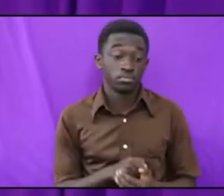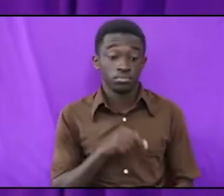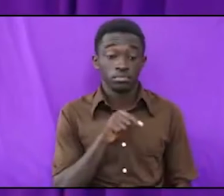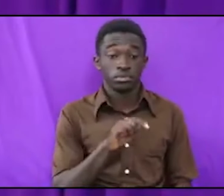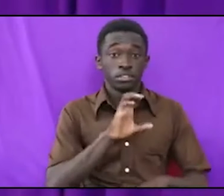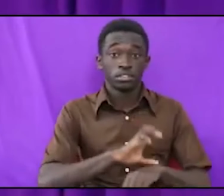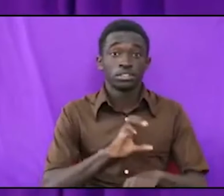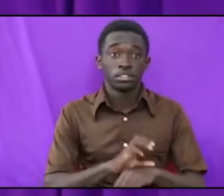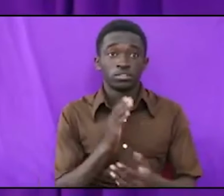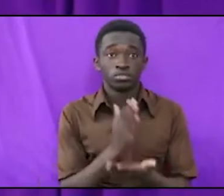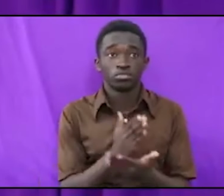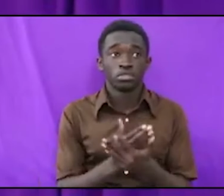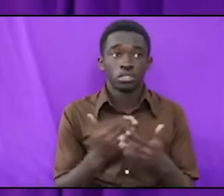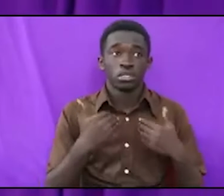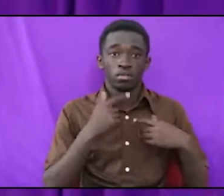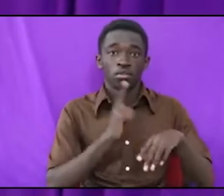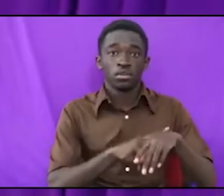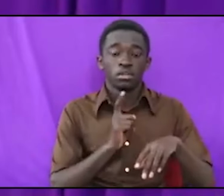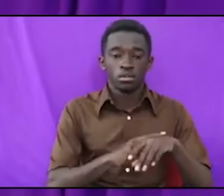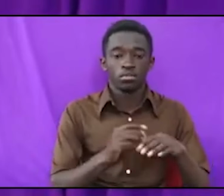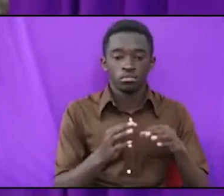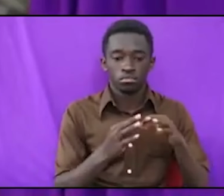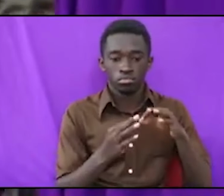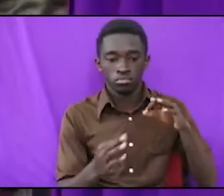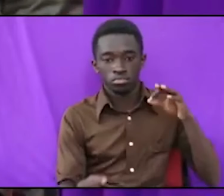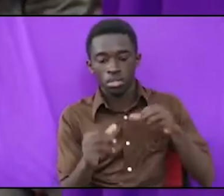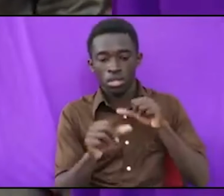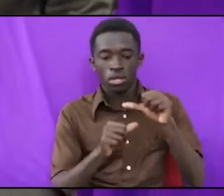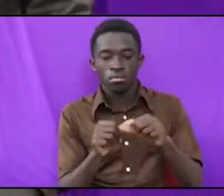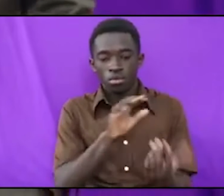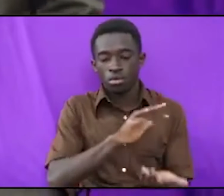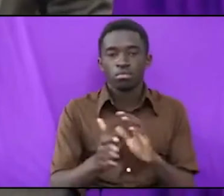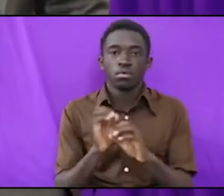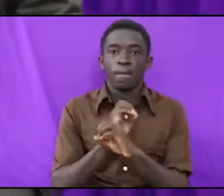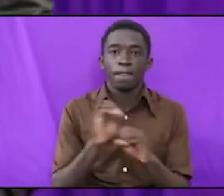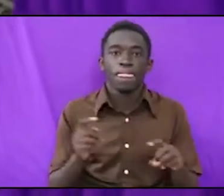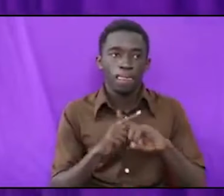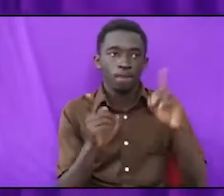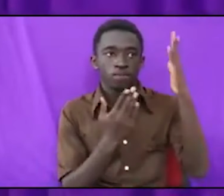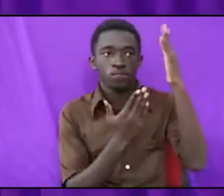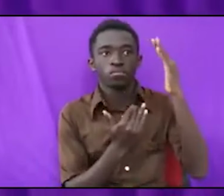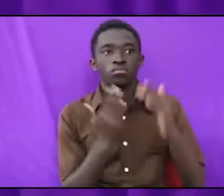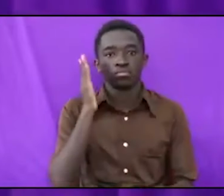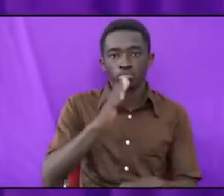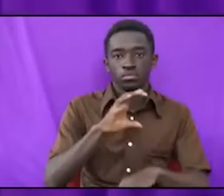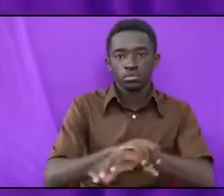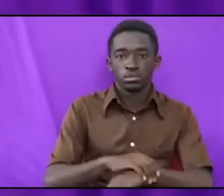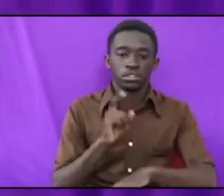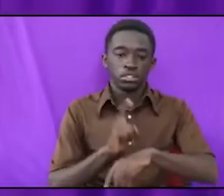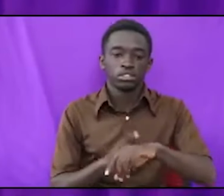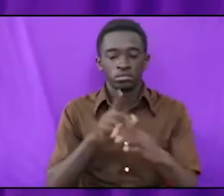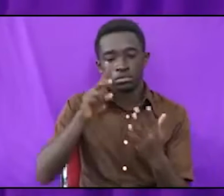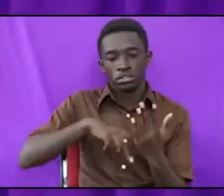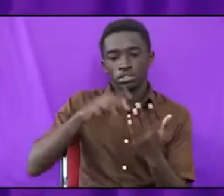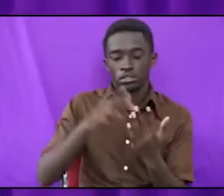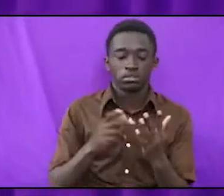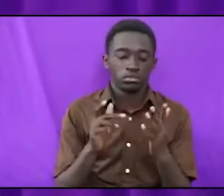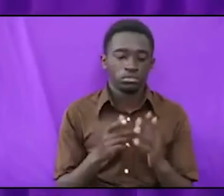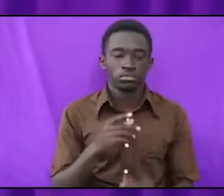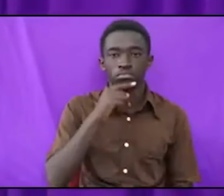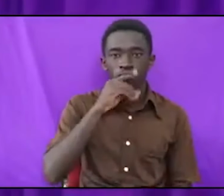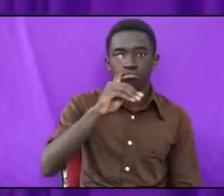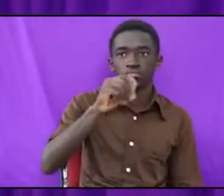book. We don't have time to go through each and every detail. But I hope you will find time to read the book of Daniel.